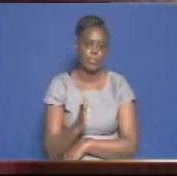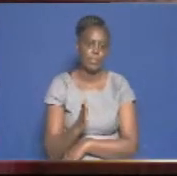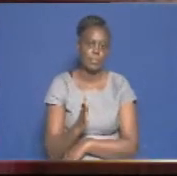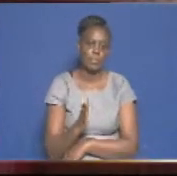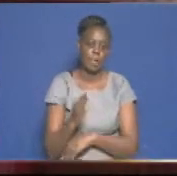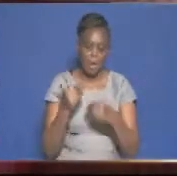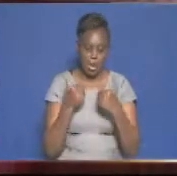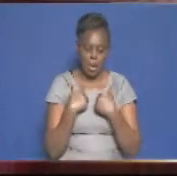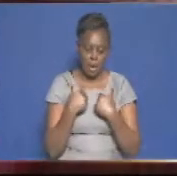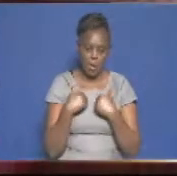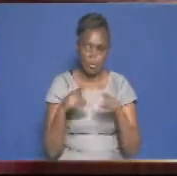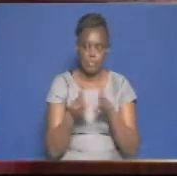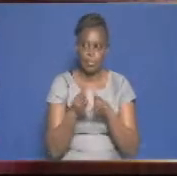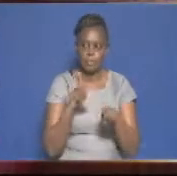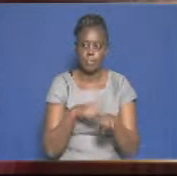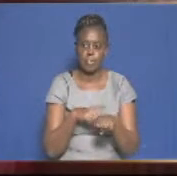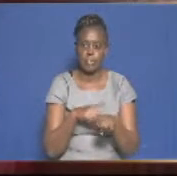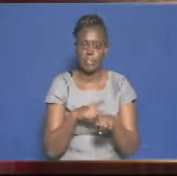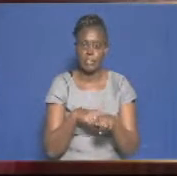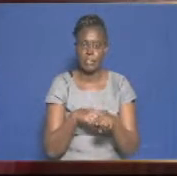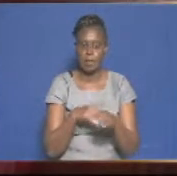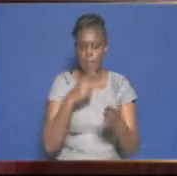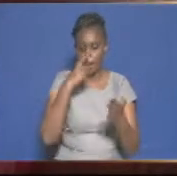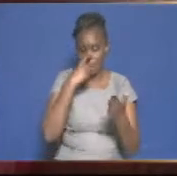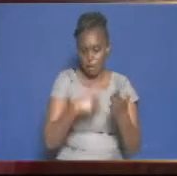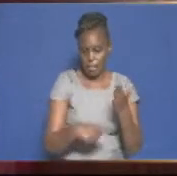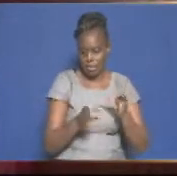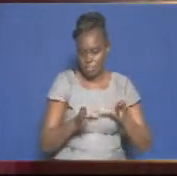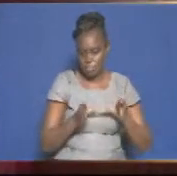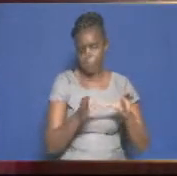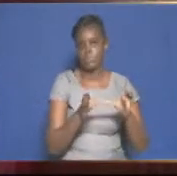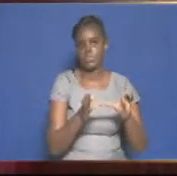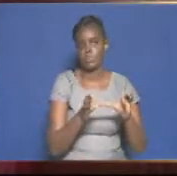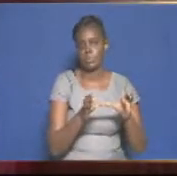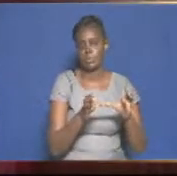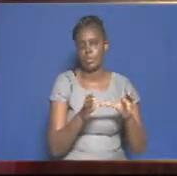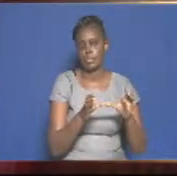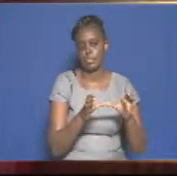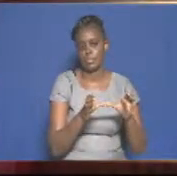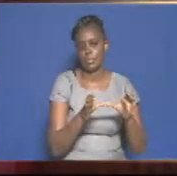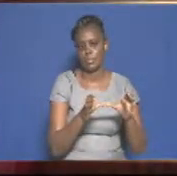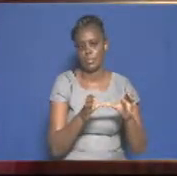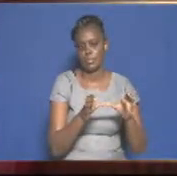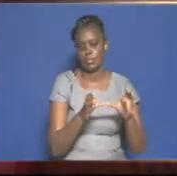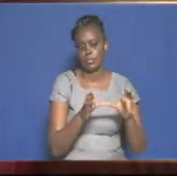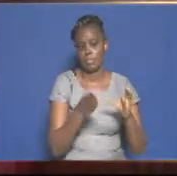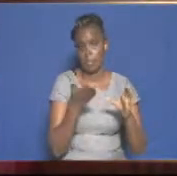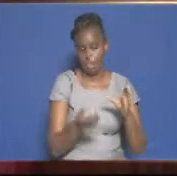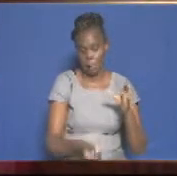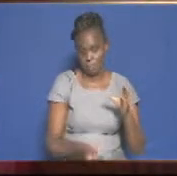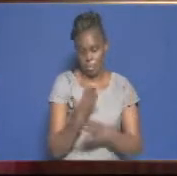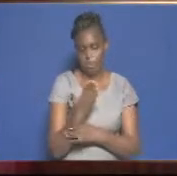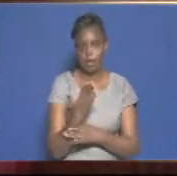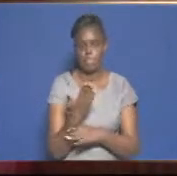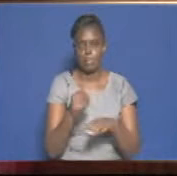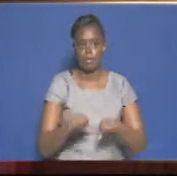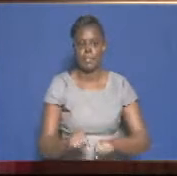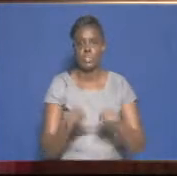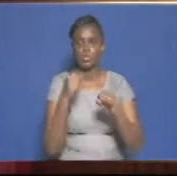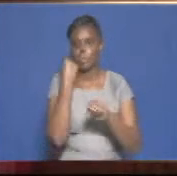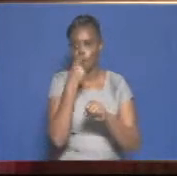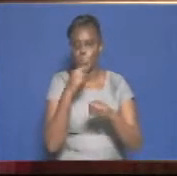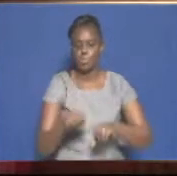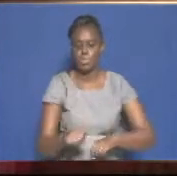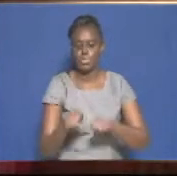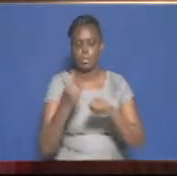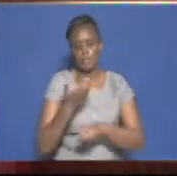was a tax force which was put in place, chaired by Chairman